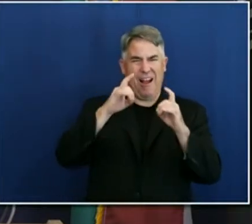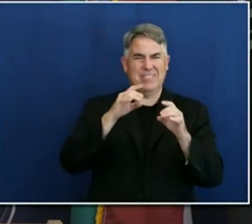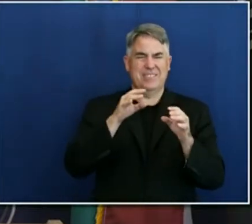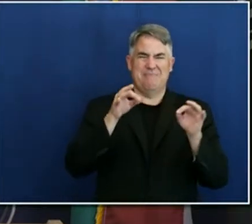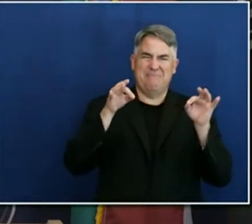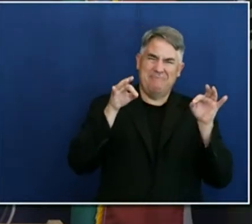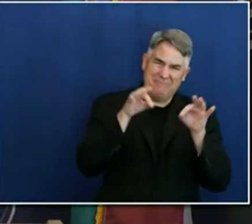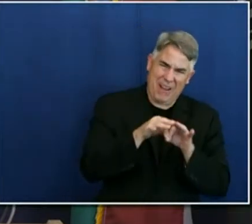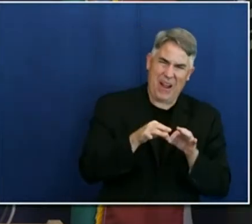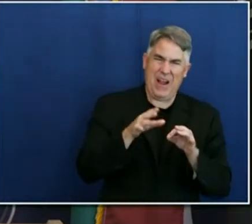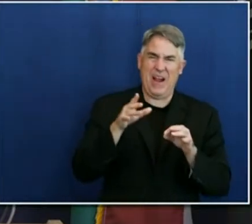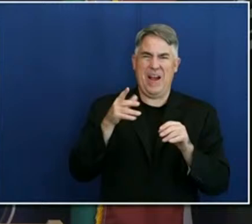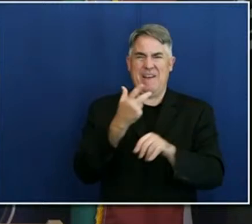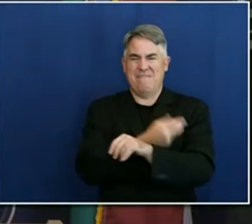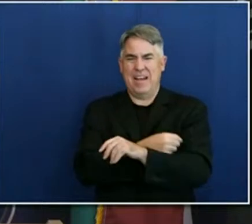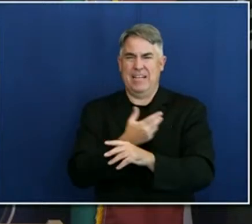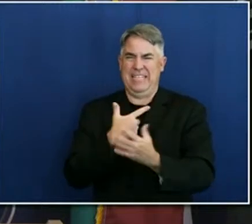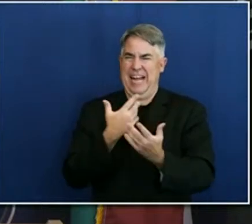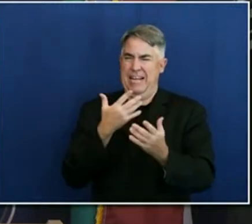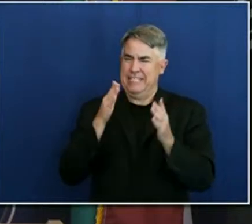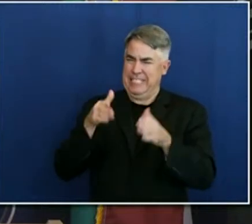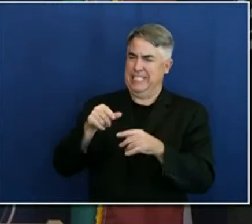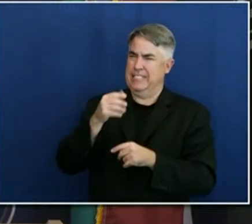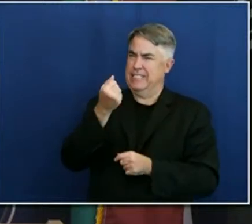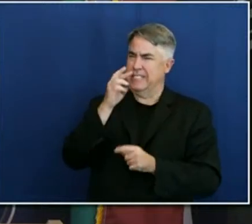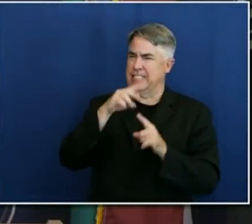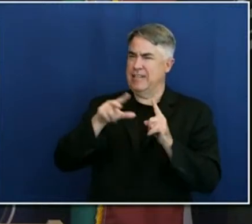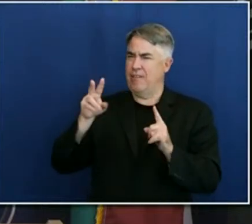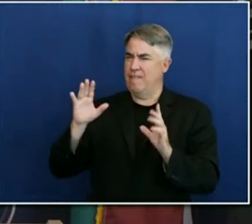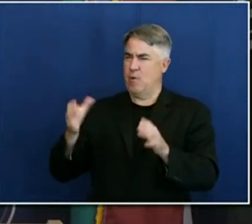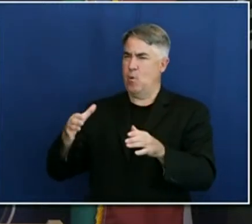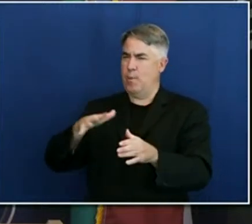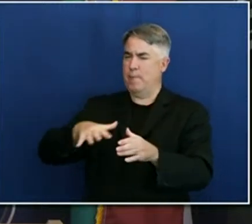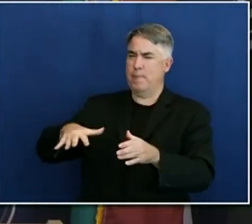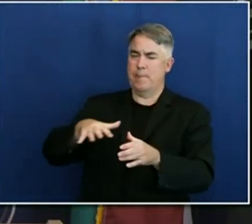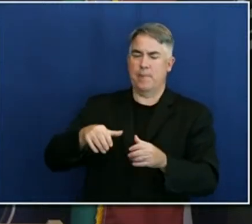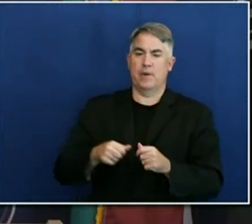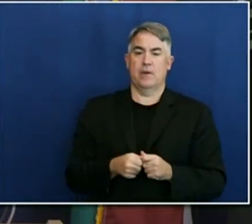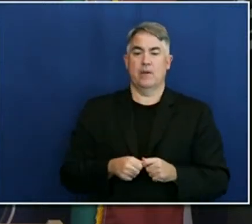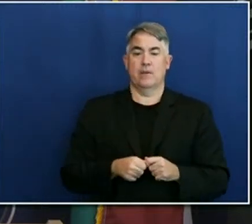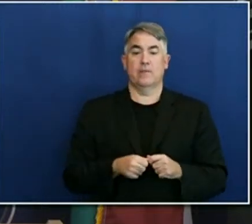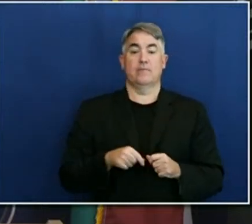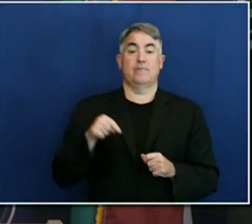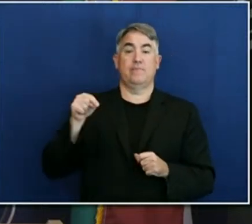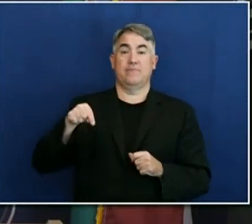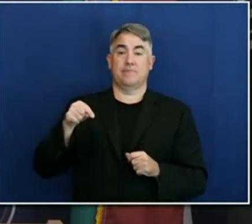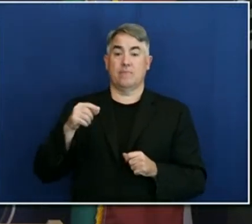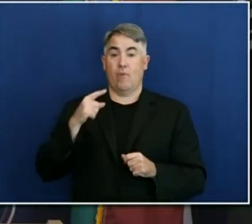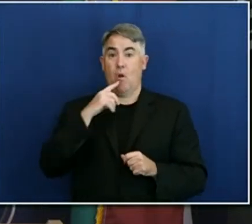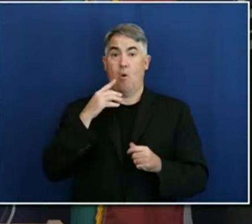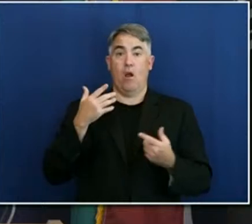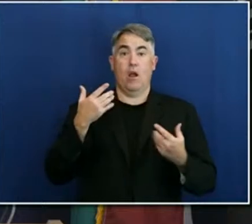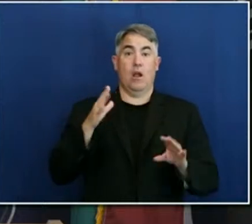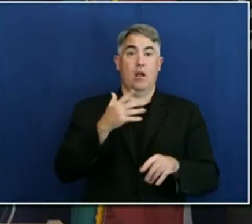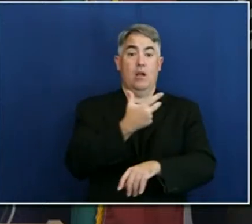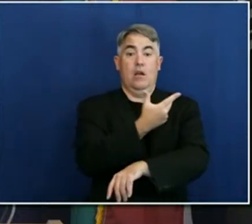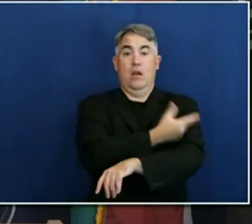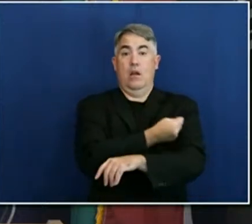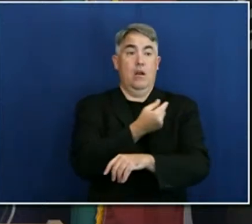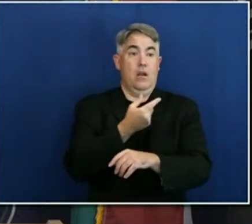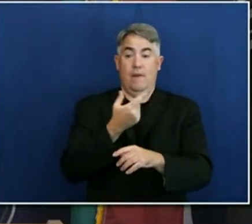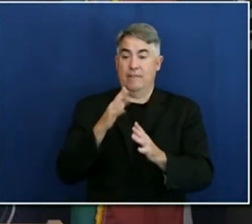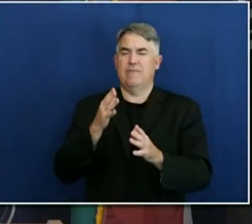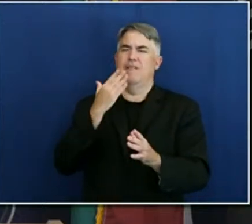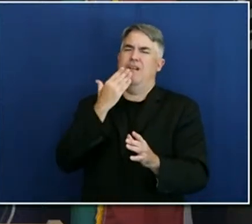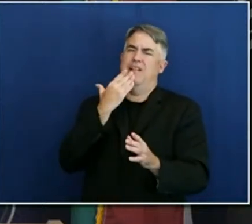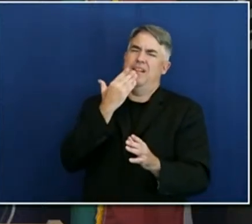motivated would get it. We think there's still plenty of San Diegans who are open and willing to get a vaccine. We just have to work a little bit harder